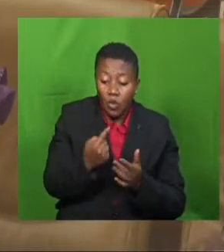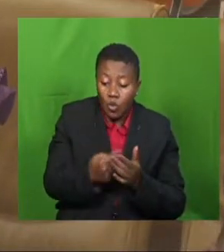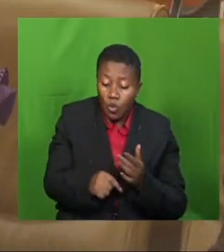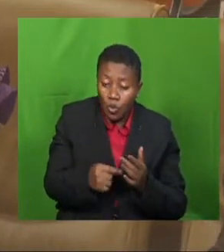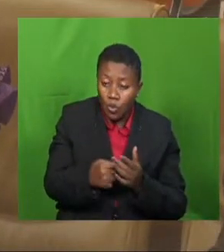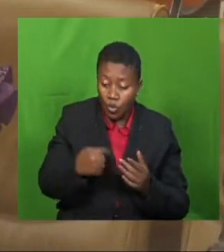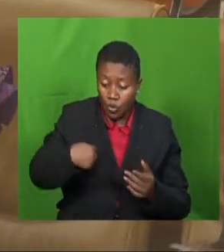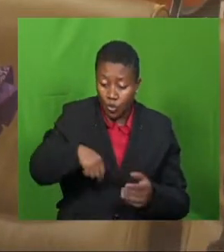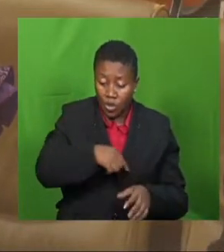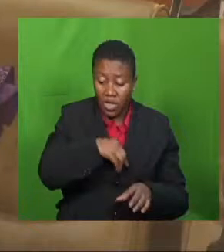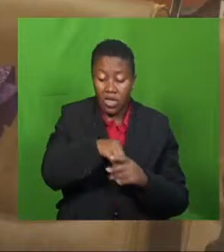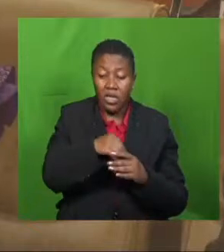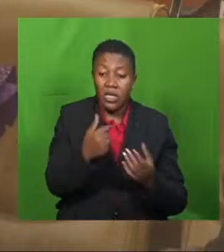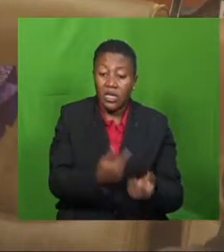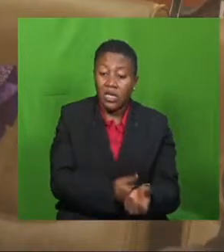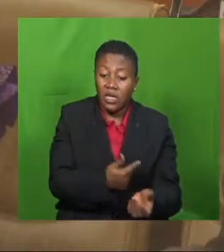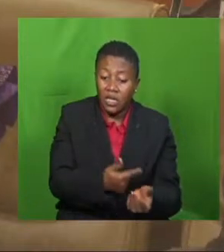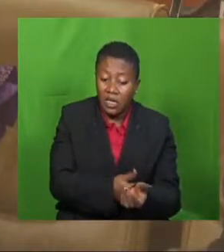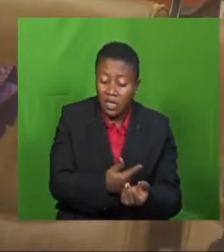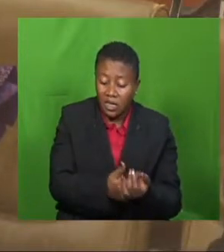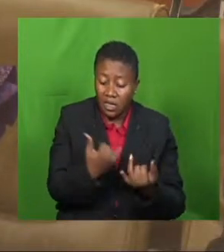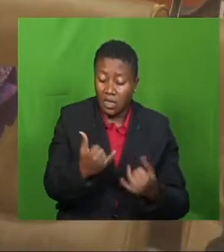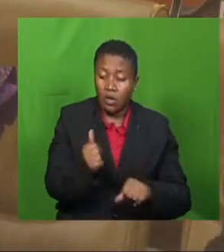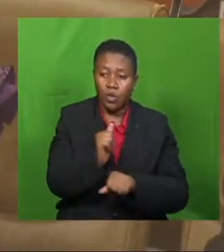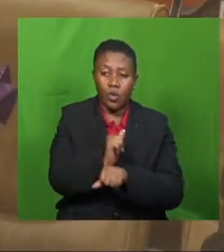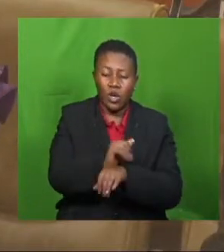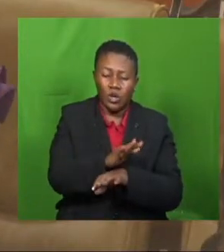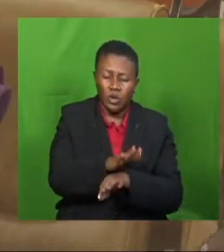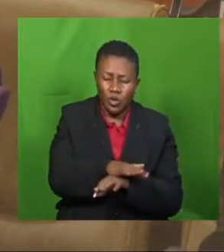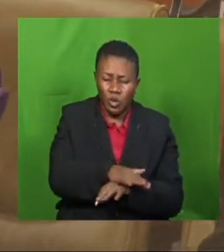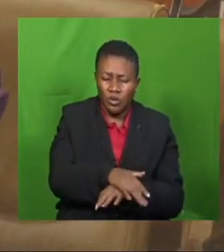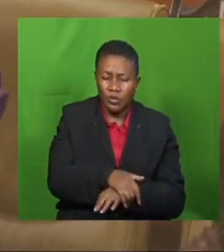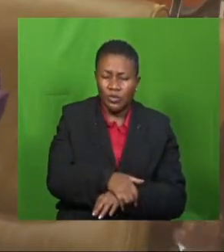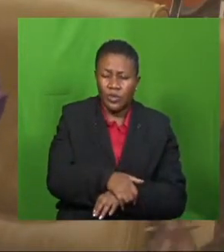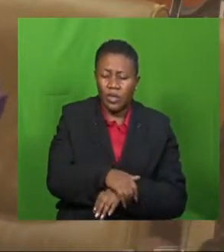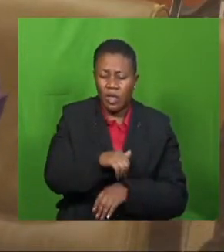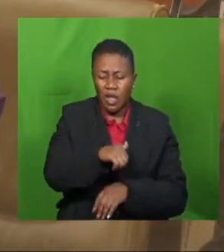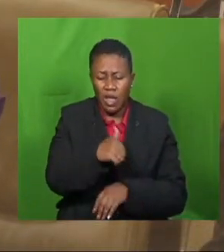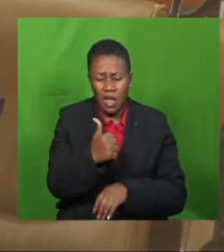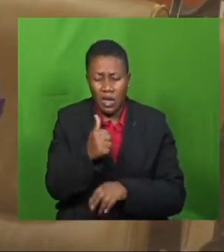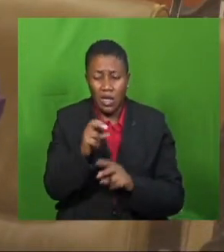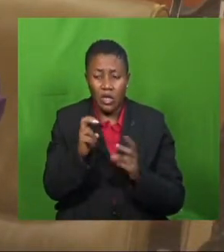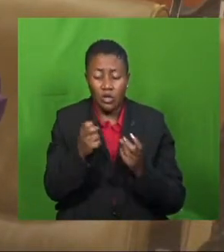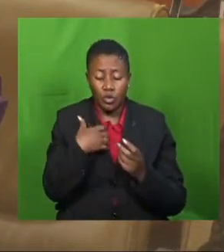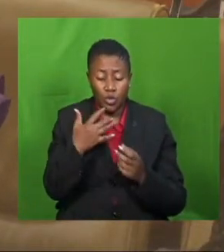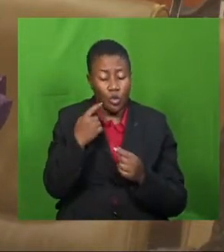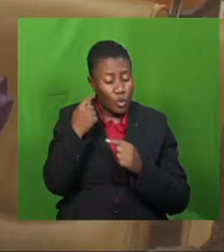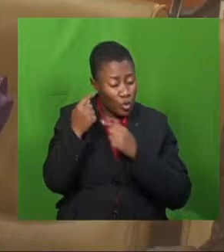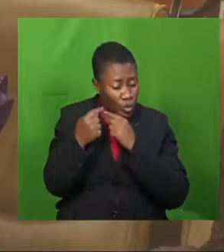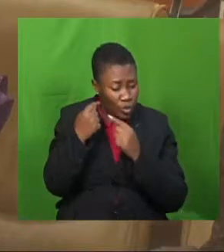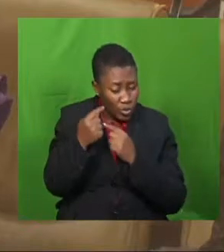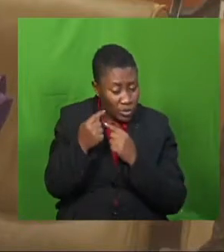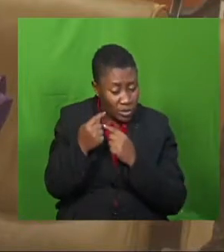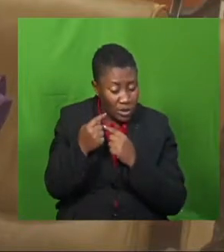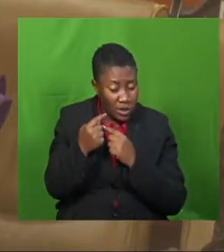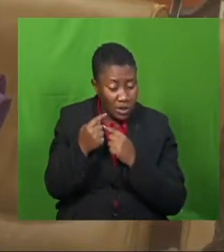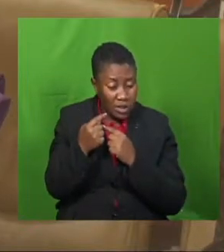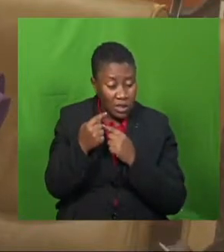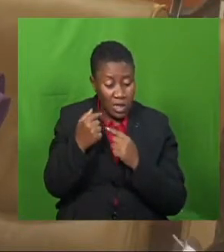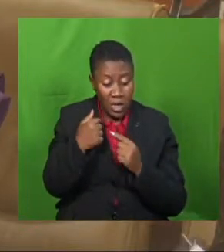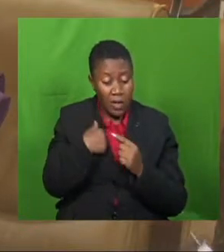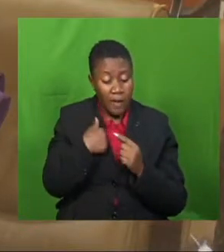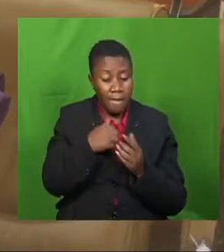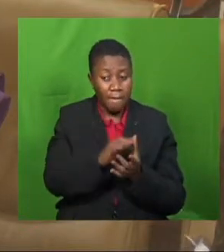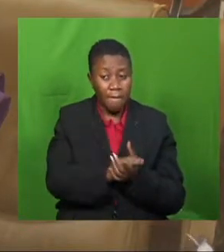in Ghana are currently working on. Another issue that we need to consider, which I believe our